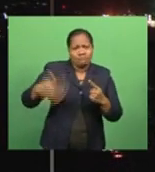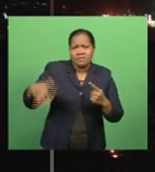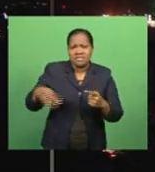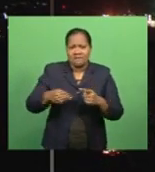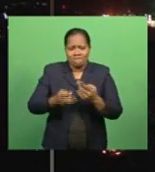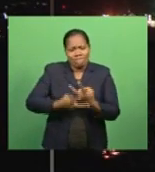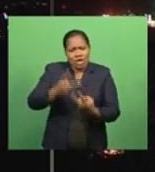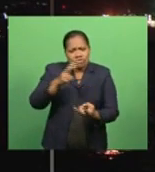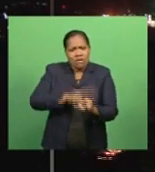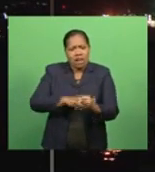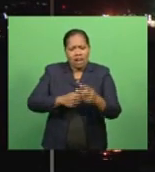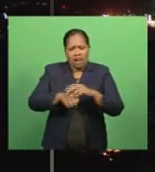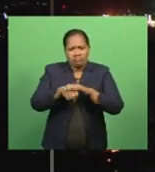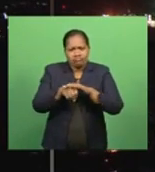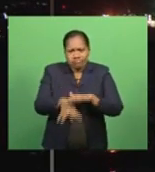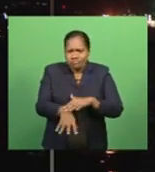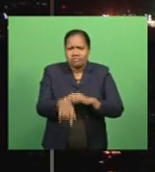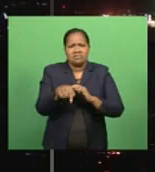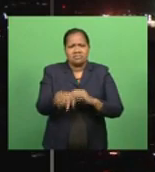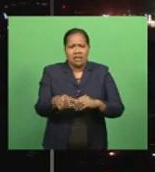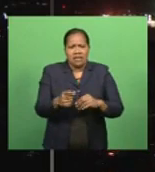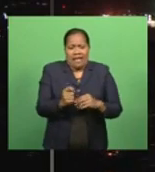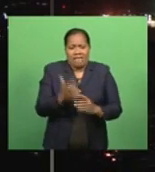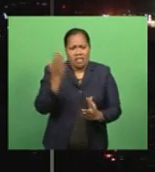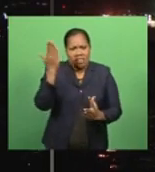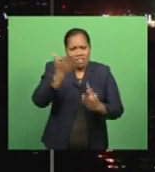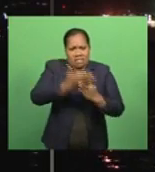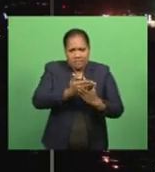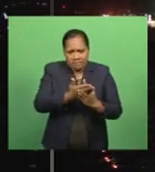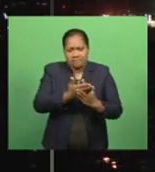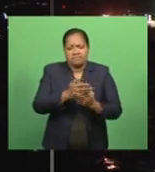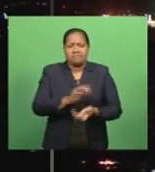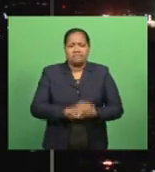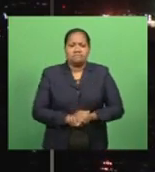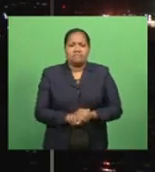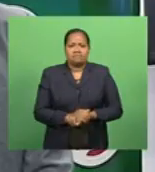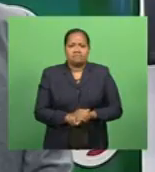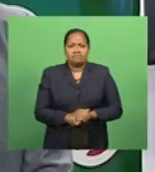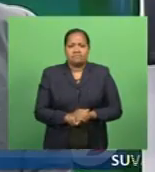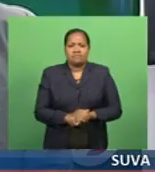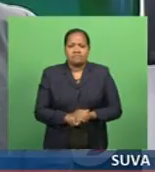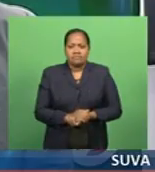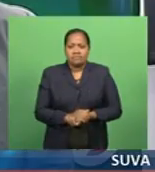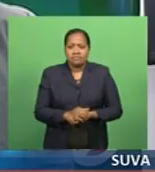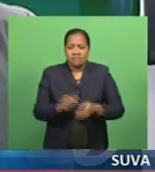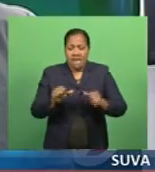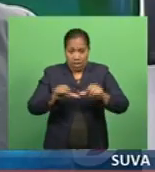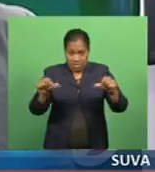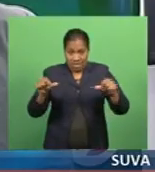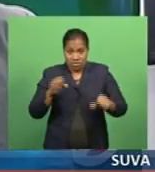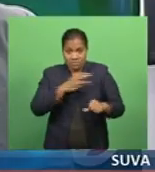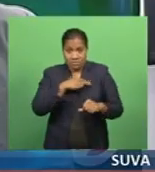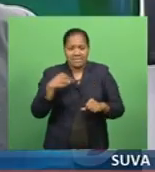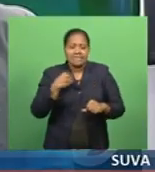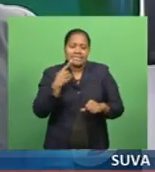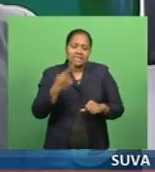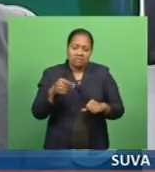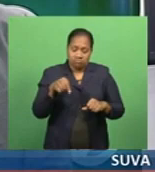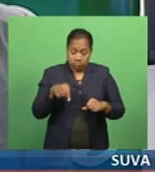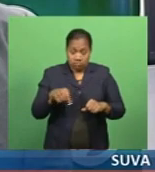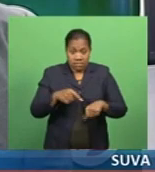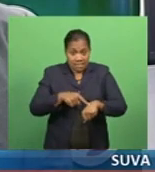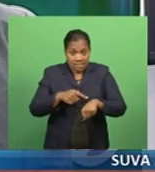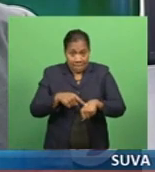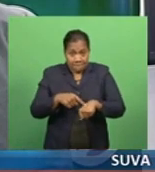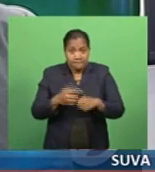COVID-19 lockdown and Tropical Cyclone Harold. Lena Rees has the details. The Agriculture Minister says during this time when